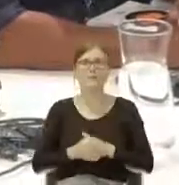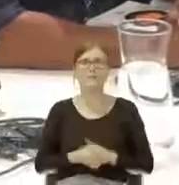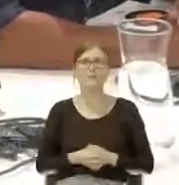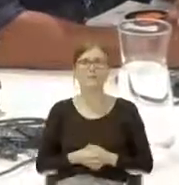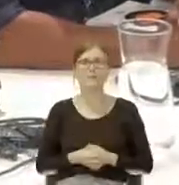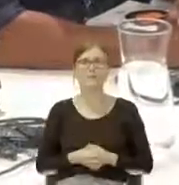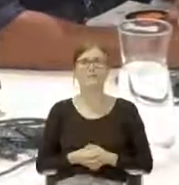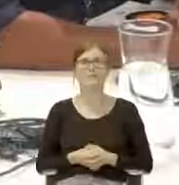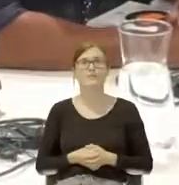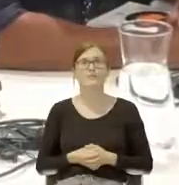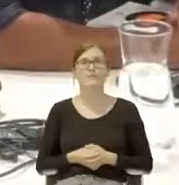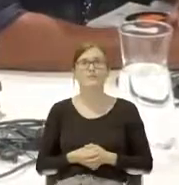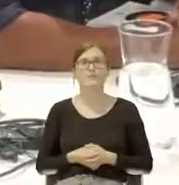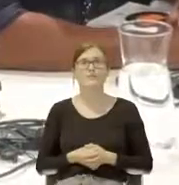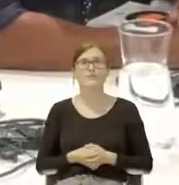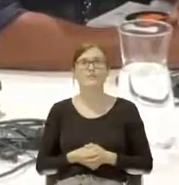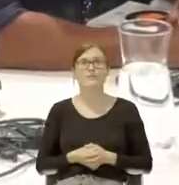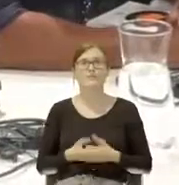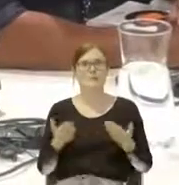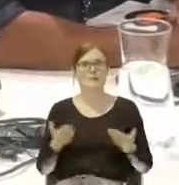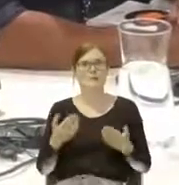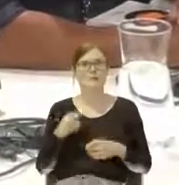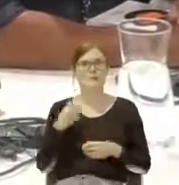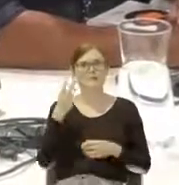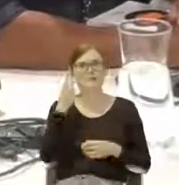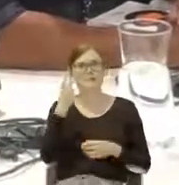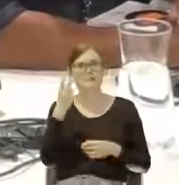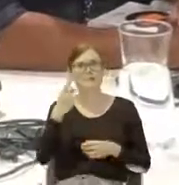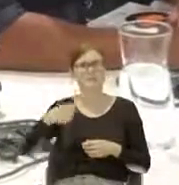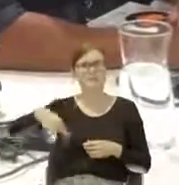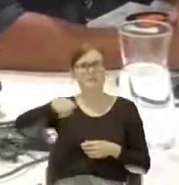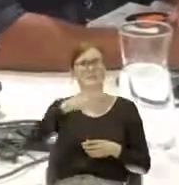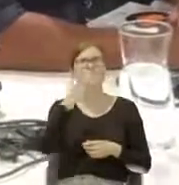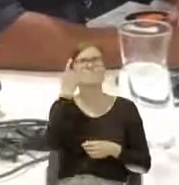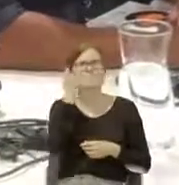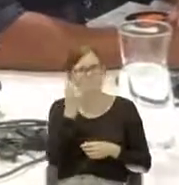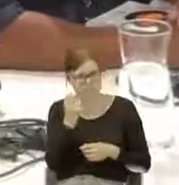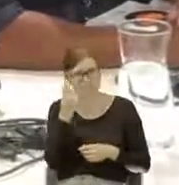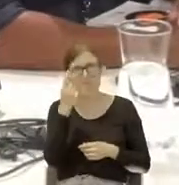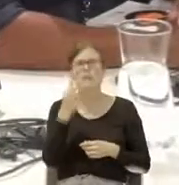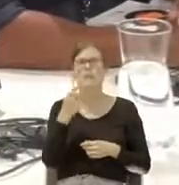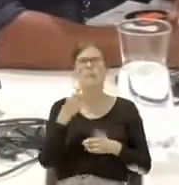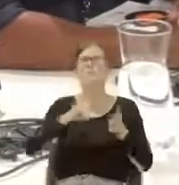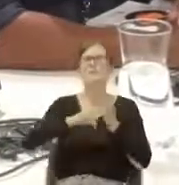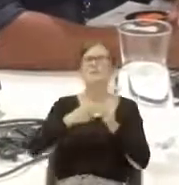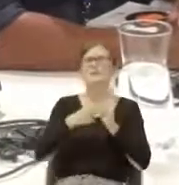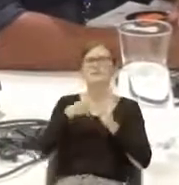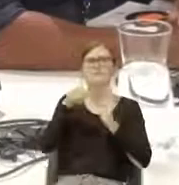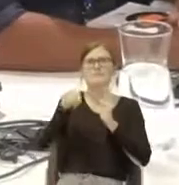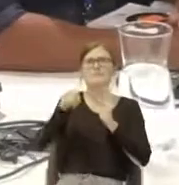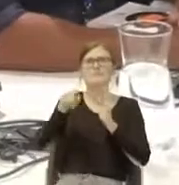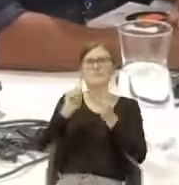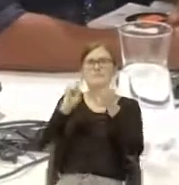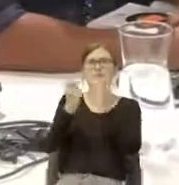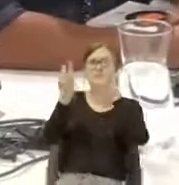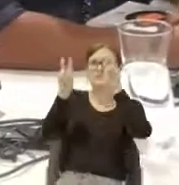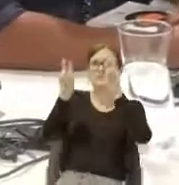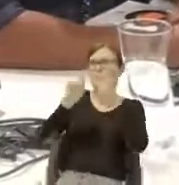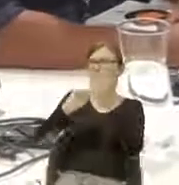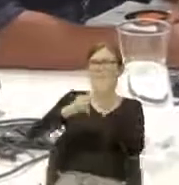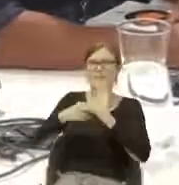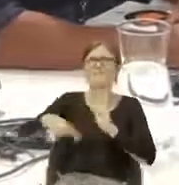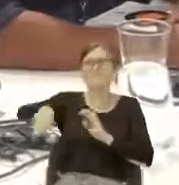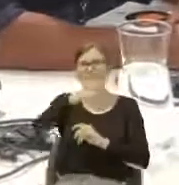add or emphasize what we see as the most critical elements of a core and common